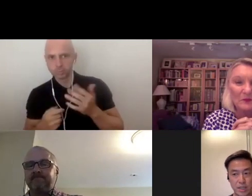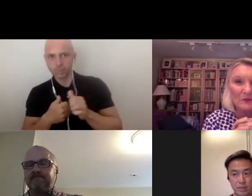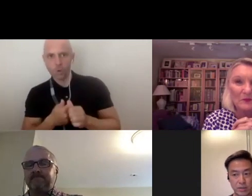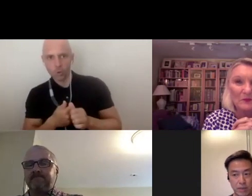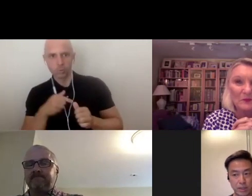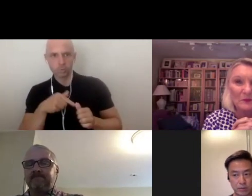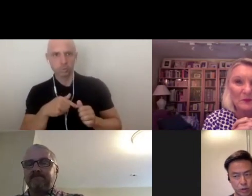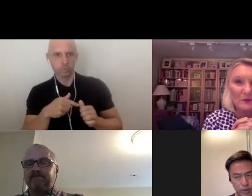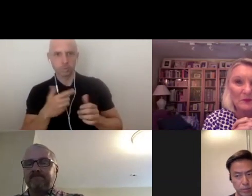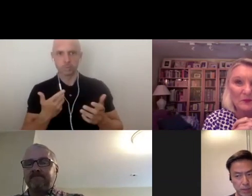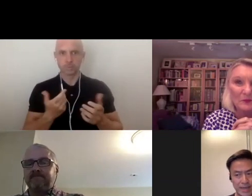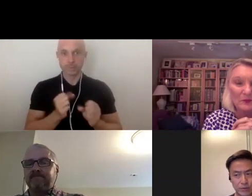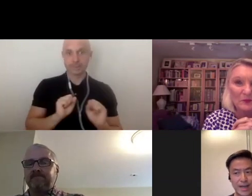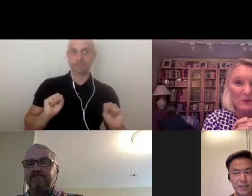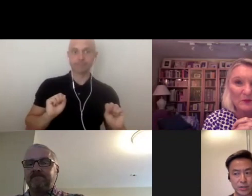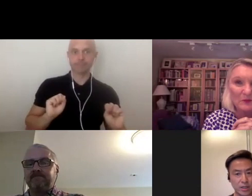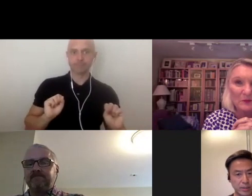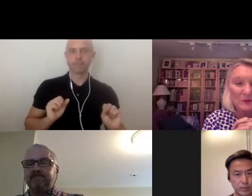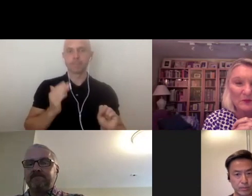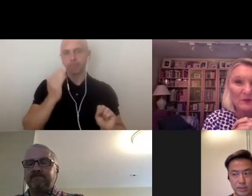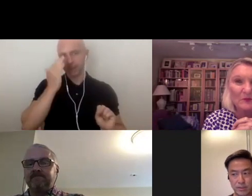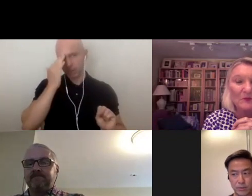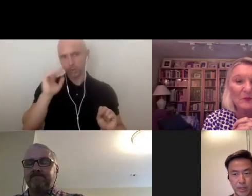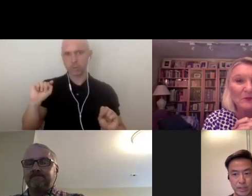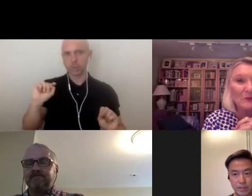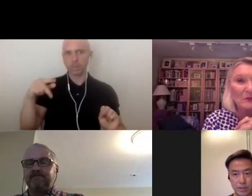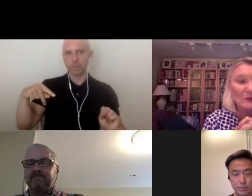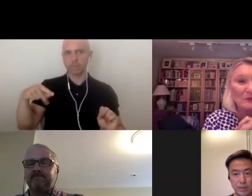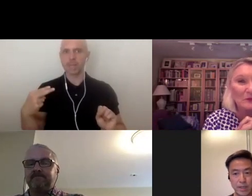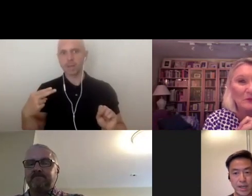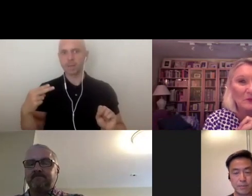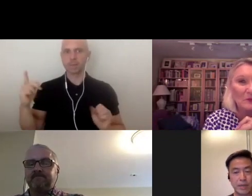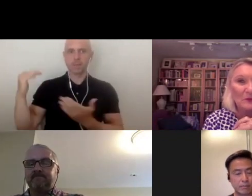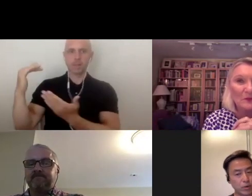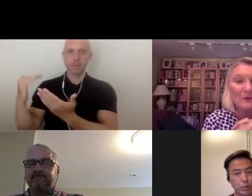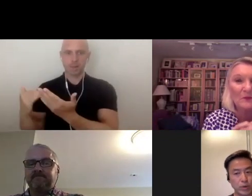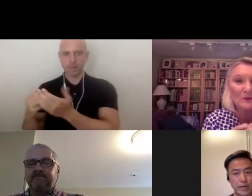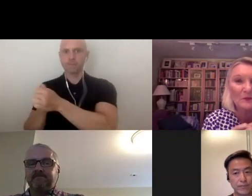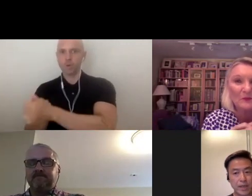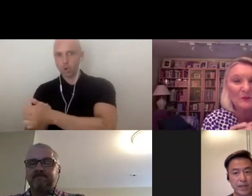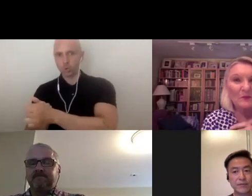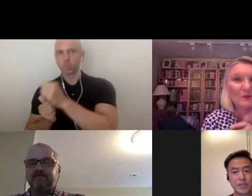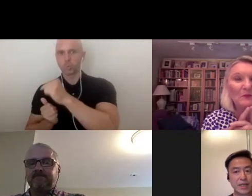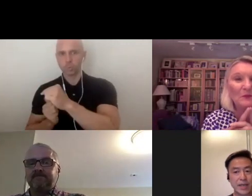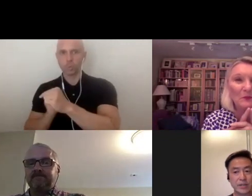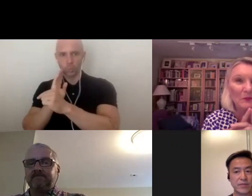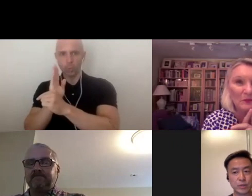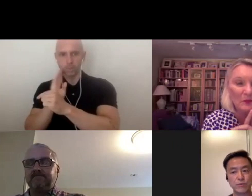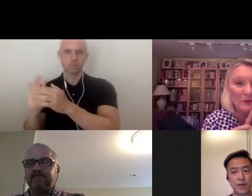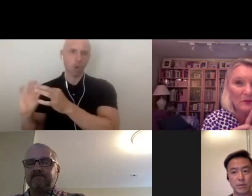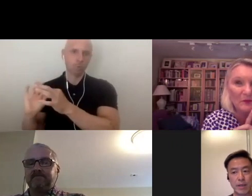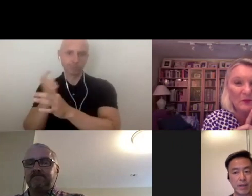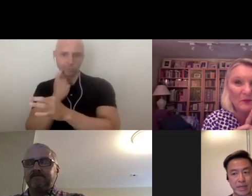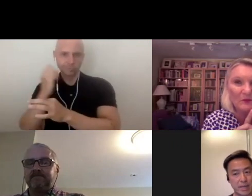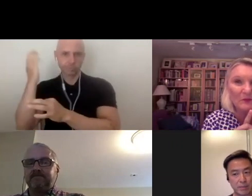in the Toronto Public Health Guidance document that was mentioned a few minutes ago. But more importantly, if spectators fail